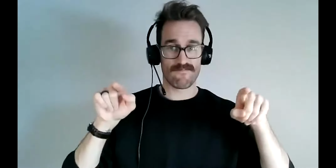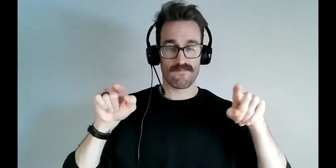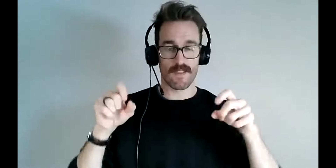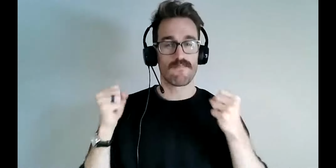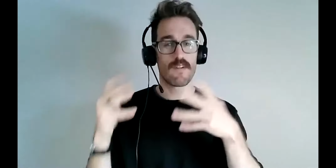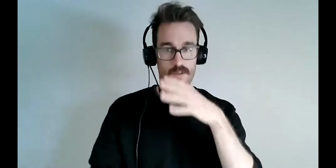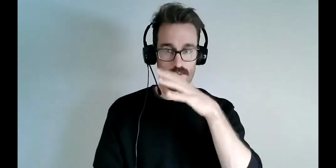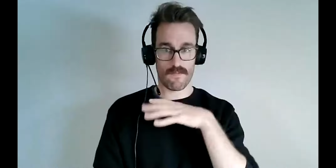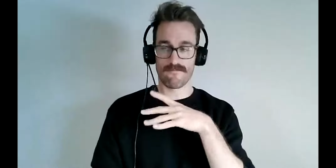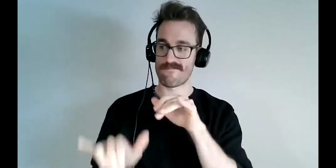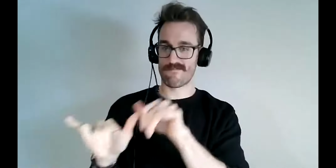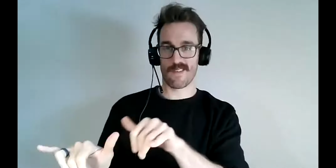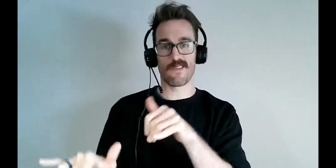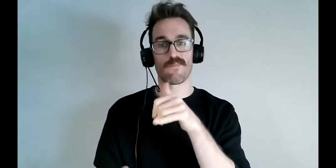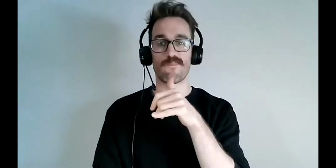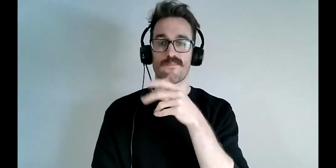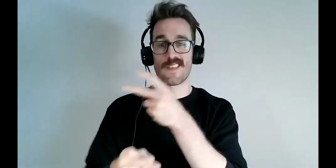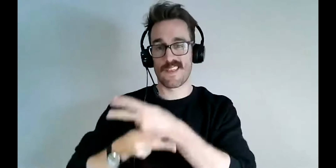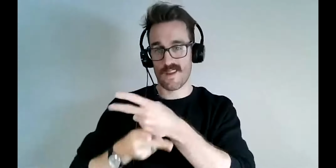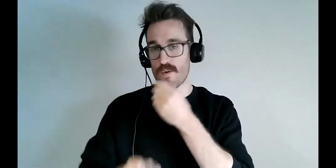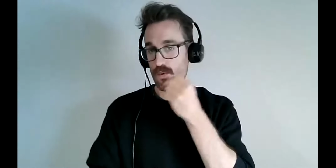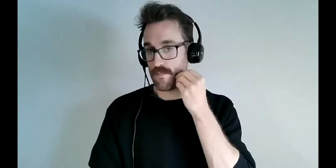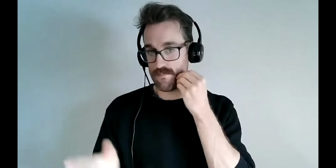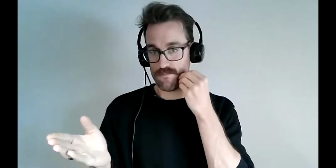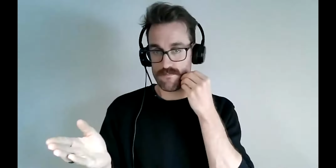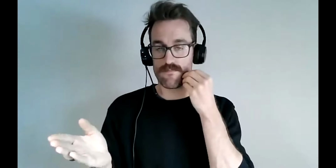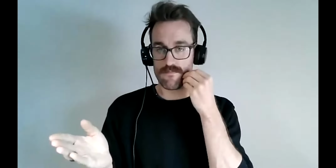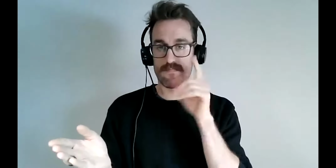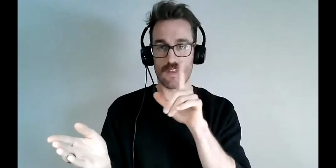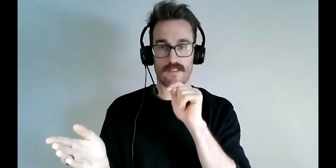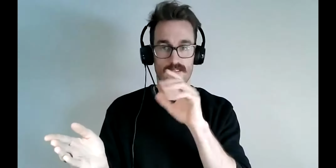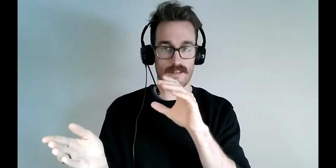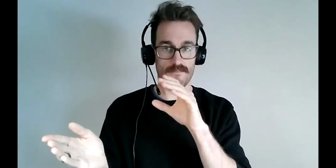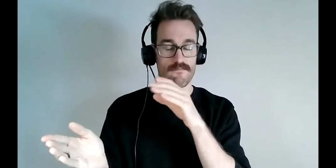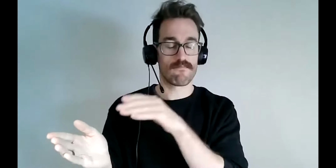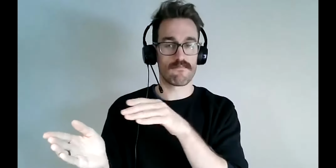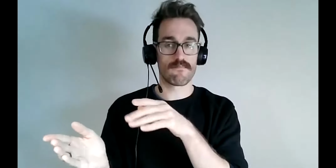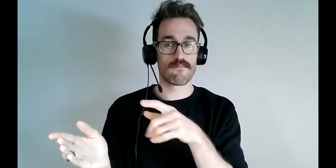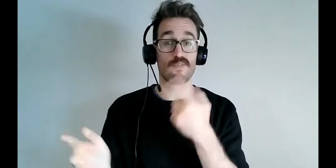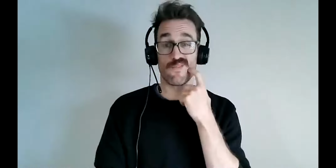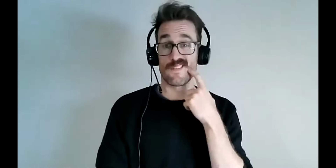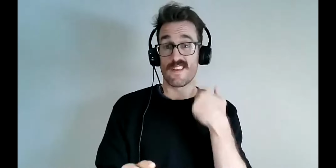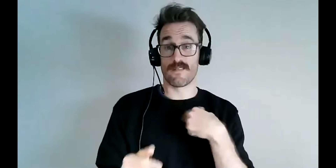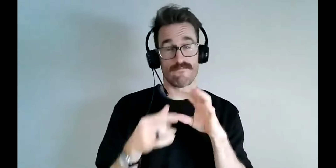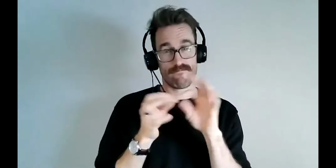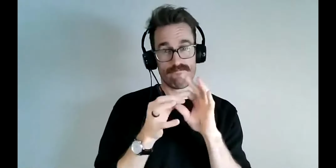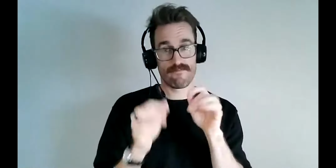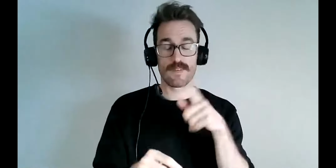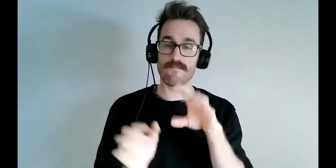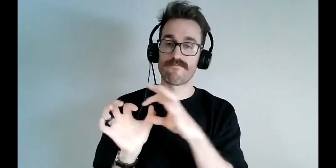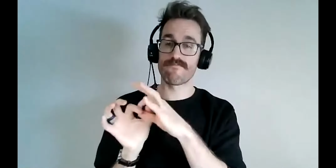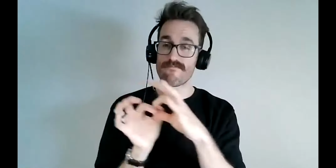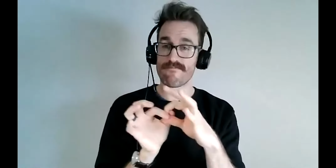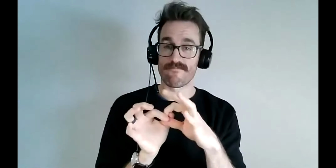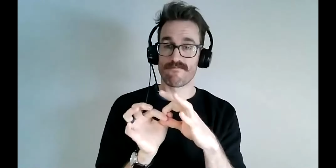long-term care institution than men, that's for sure. So that's why I was saying earlier that we have to link,